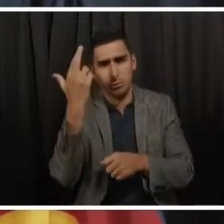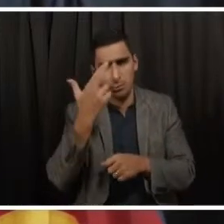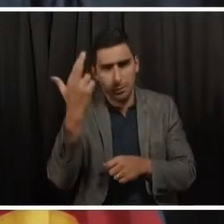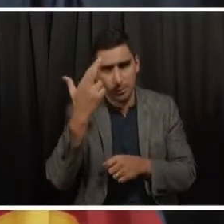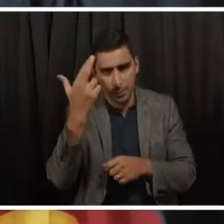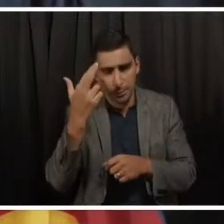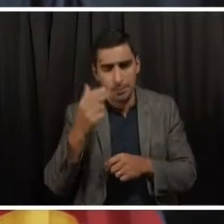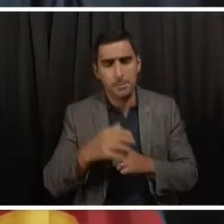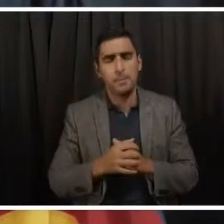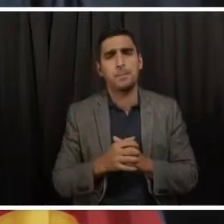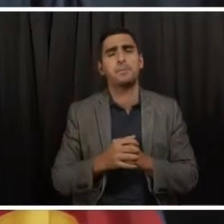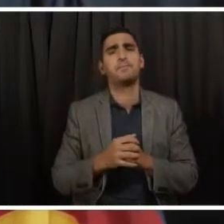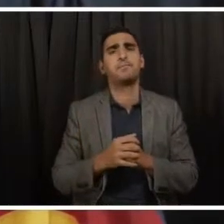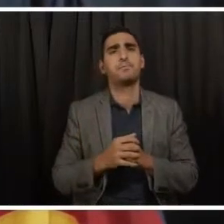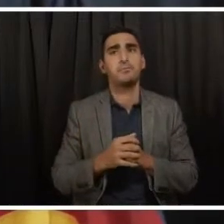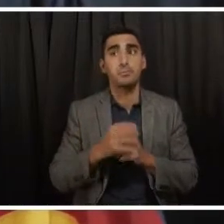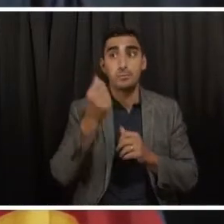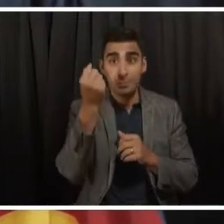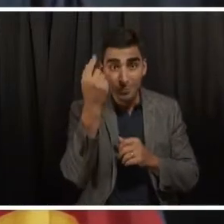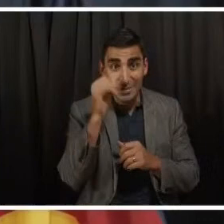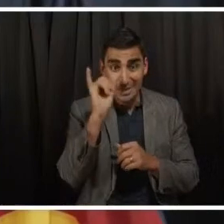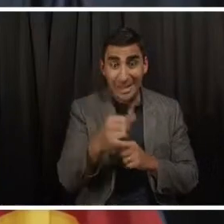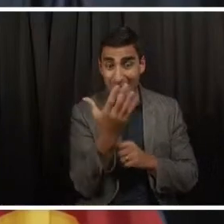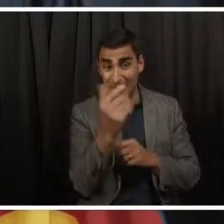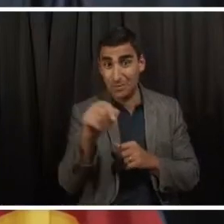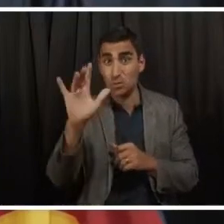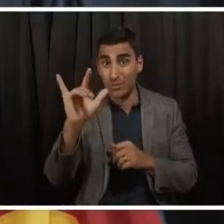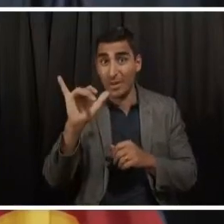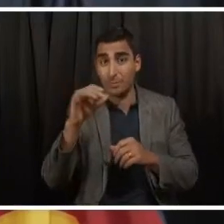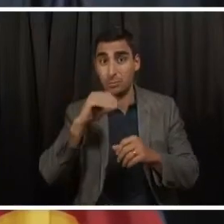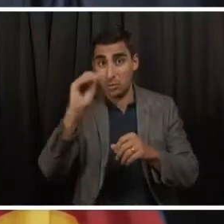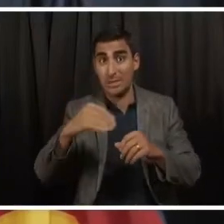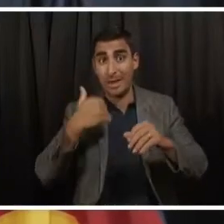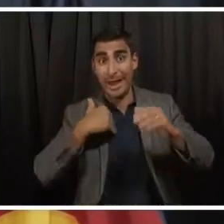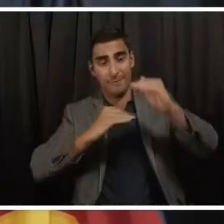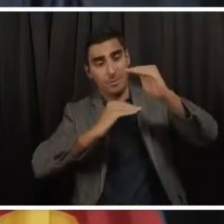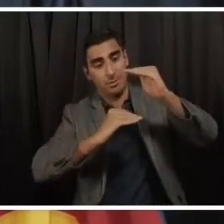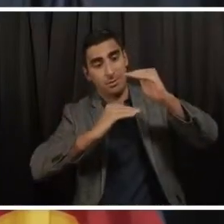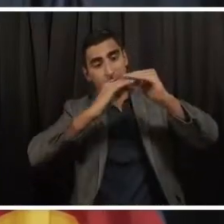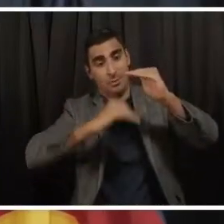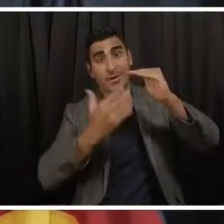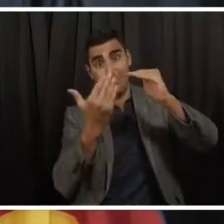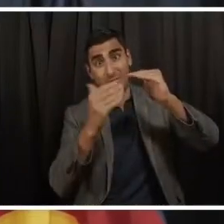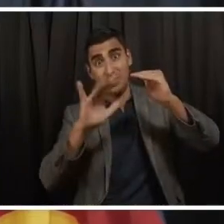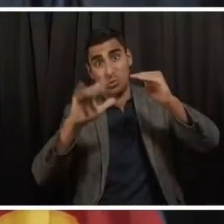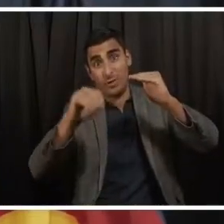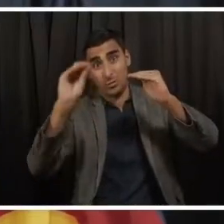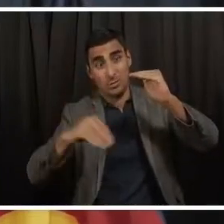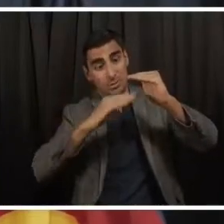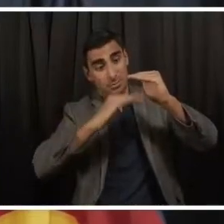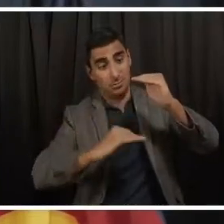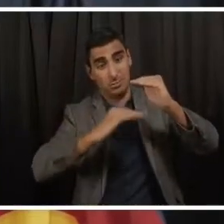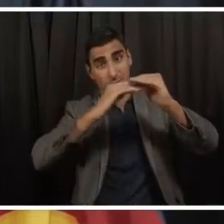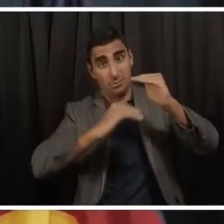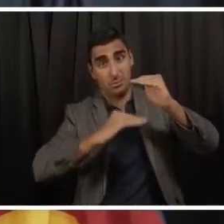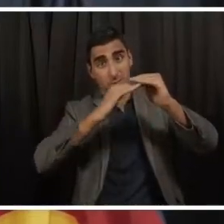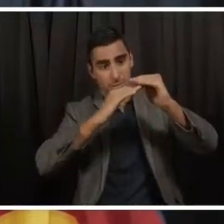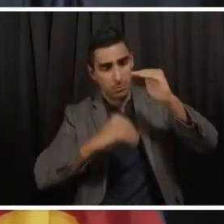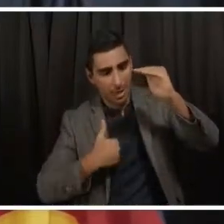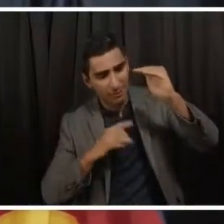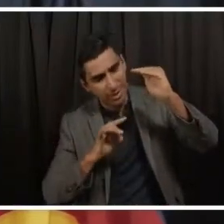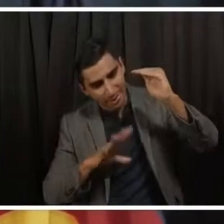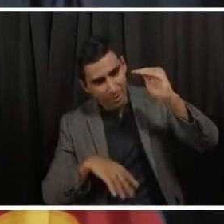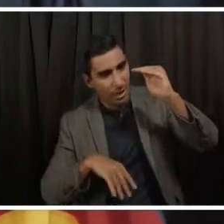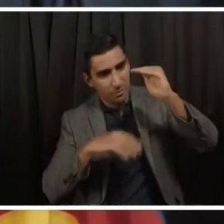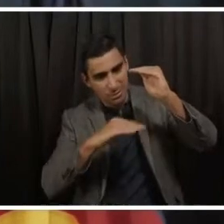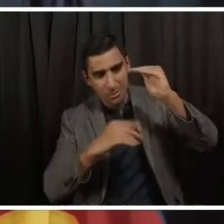But that is usually the margin that the hospitals have, because they're often in that 80 to 85% range, 75, 85, and then if there's an outbreak of flu